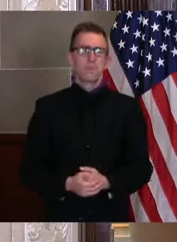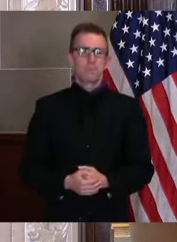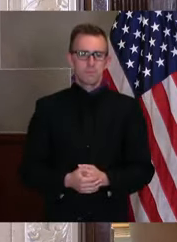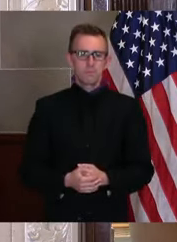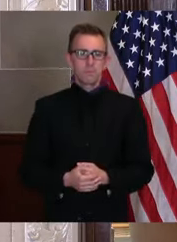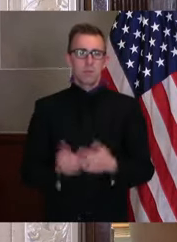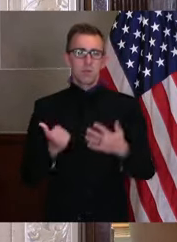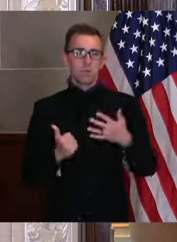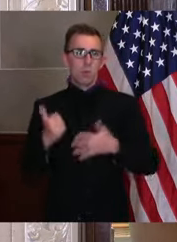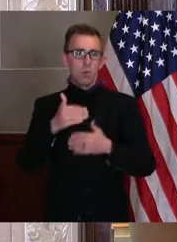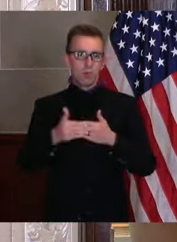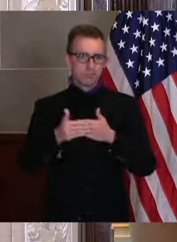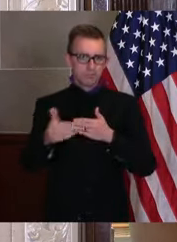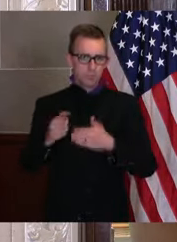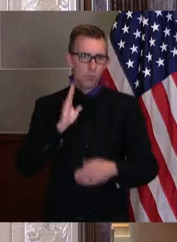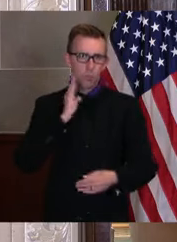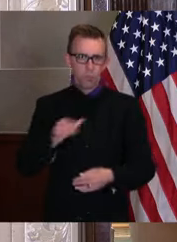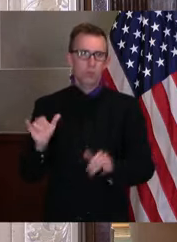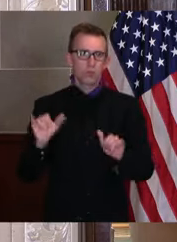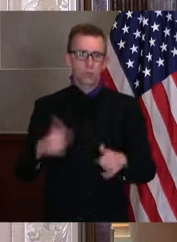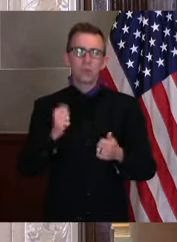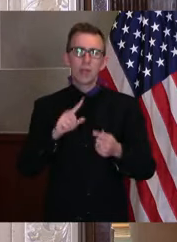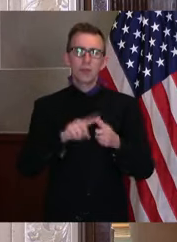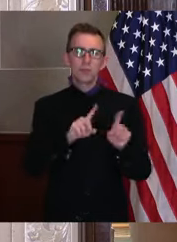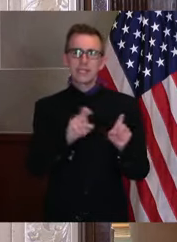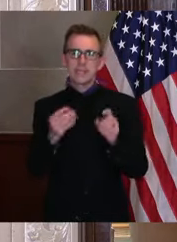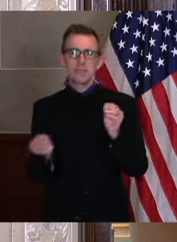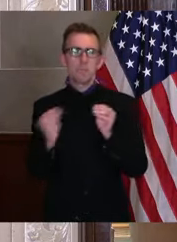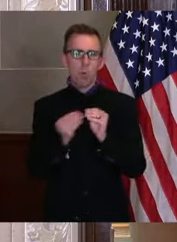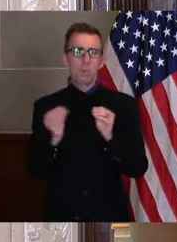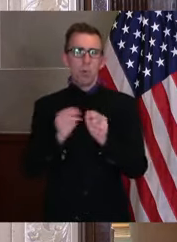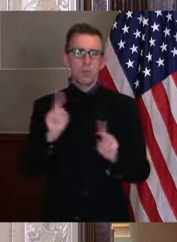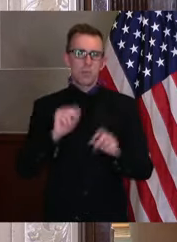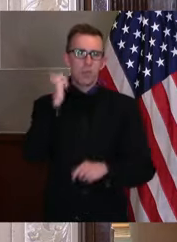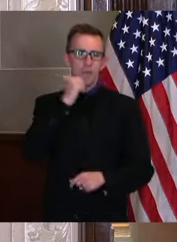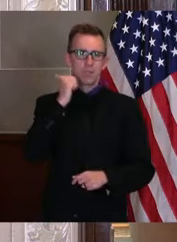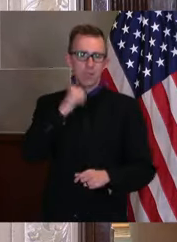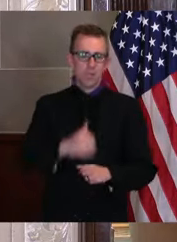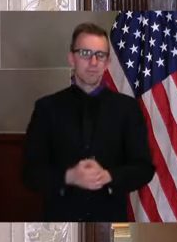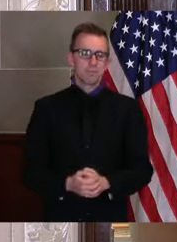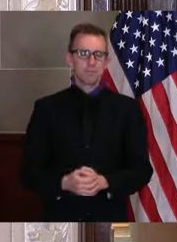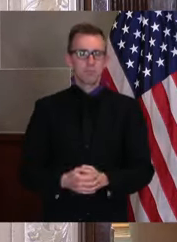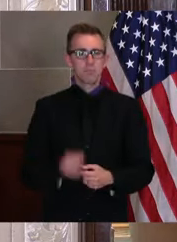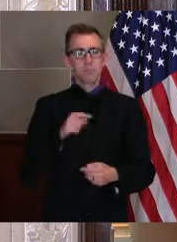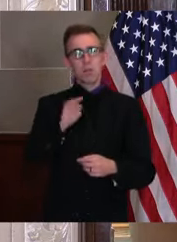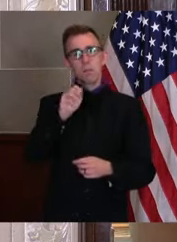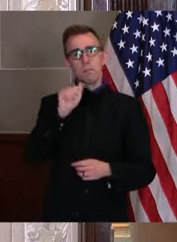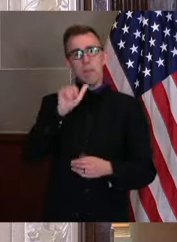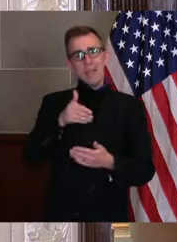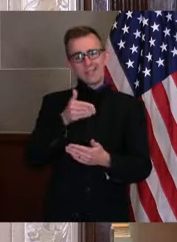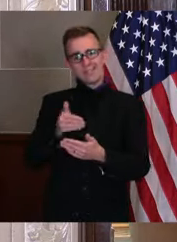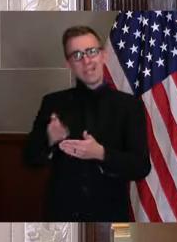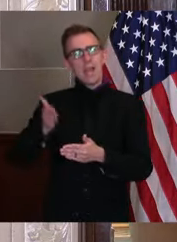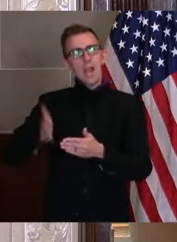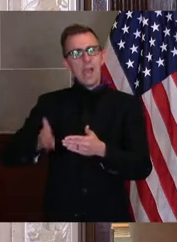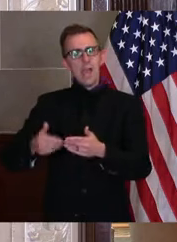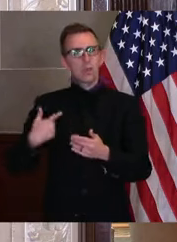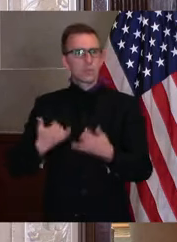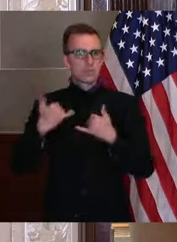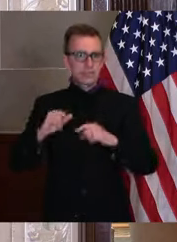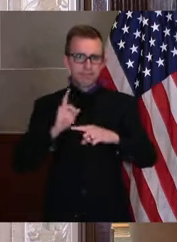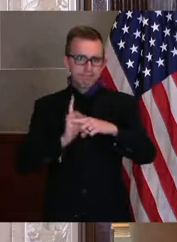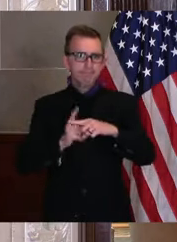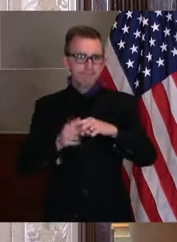continue to push those numbers up daily. As we get closer to the end of May, we are still optimistic about the days and weeks